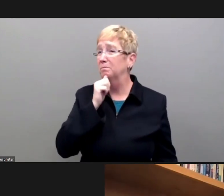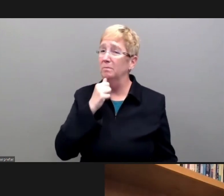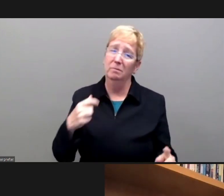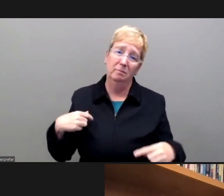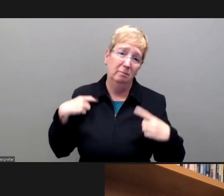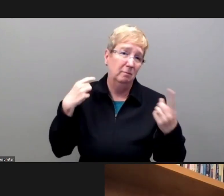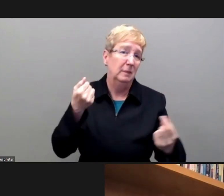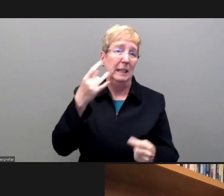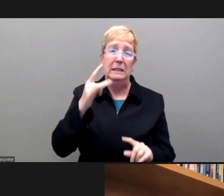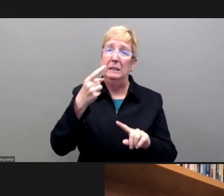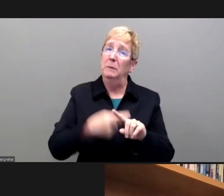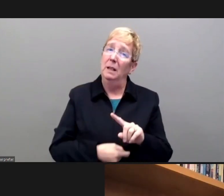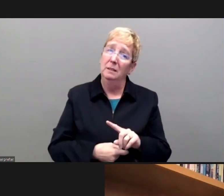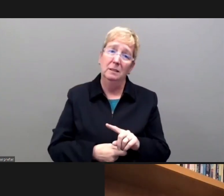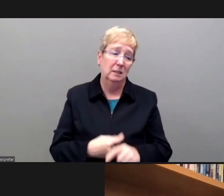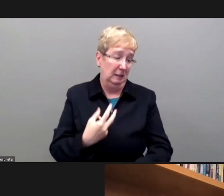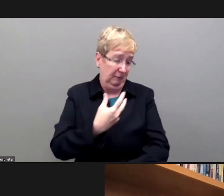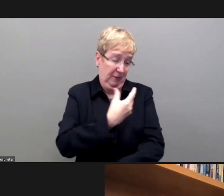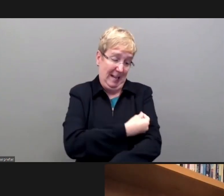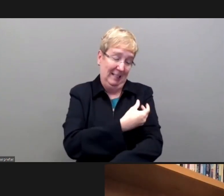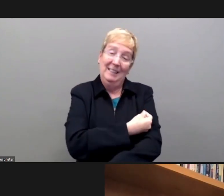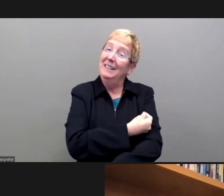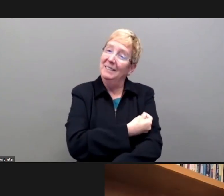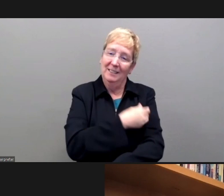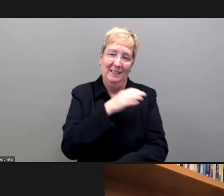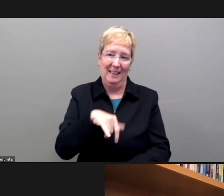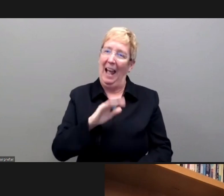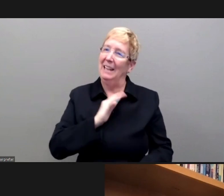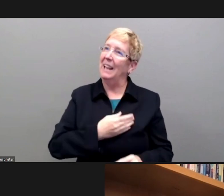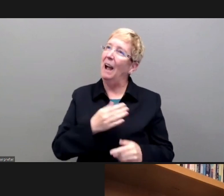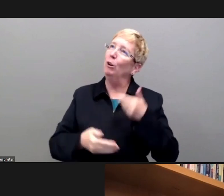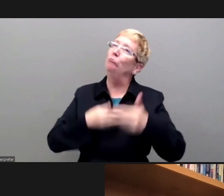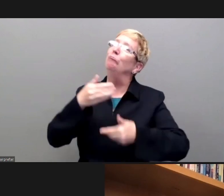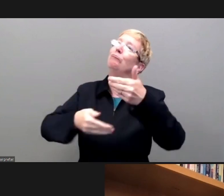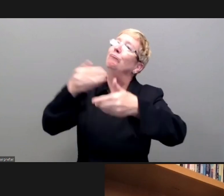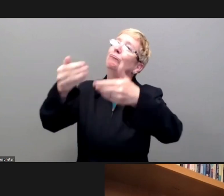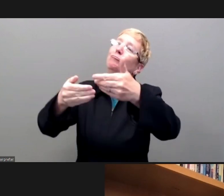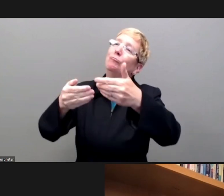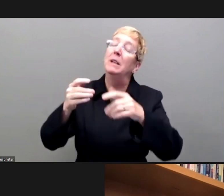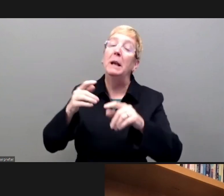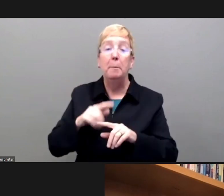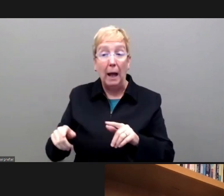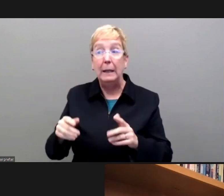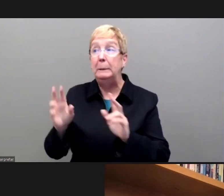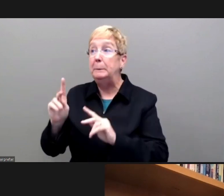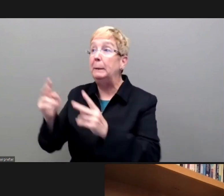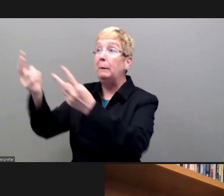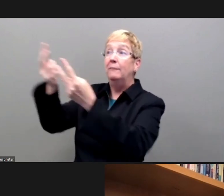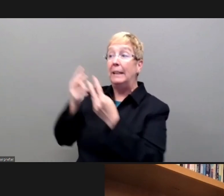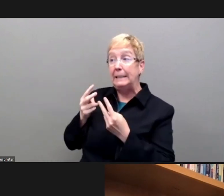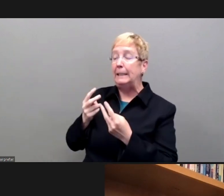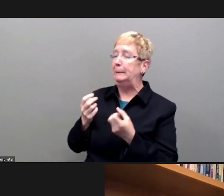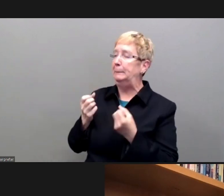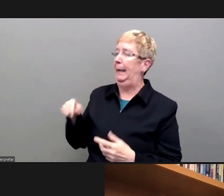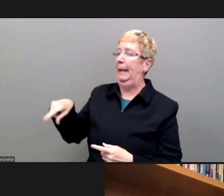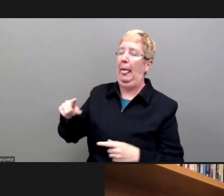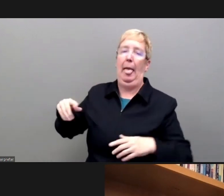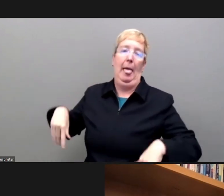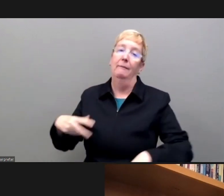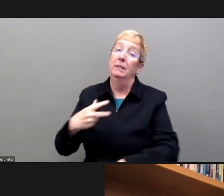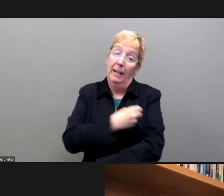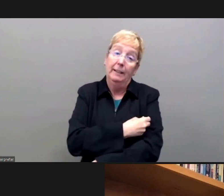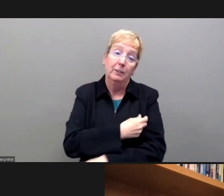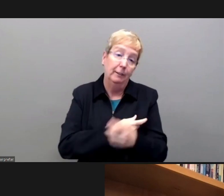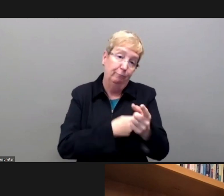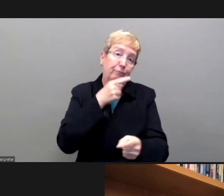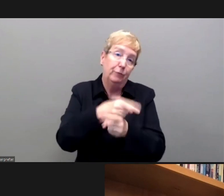months. Vaccines are the way that we move forward, and yet we have too many visitors who are not vaccinated. That's true. And